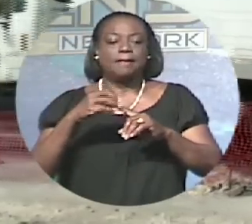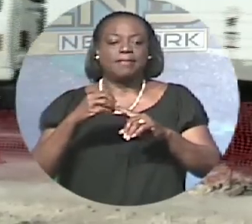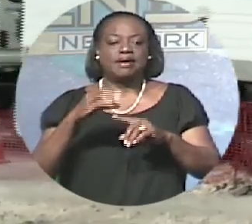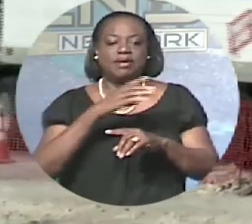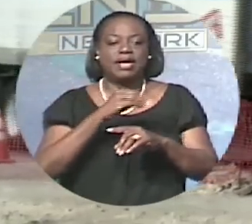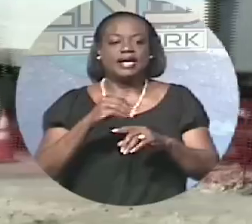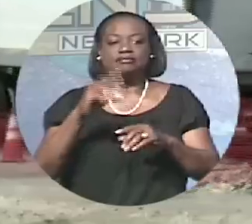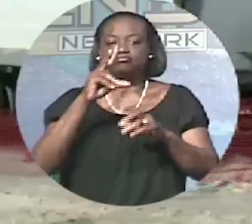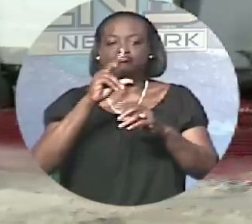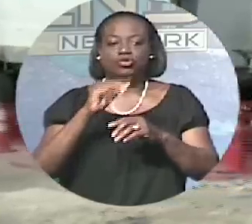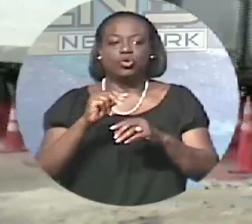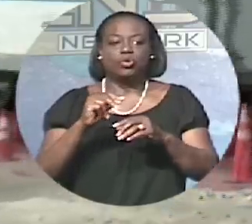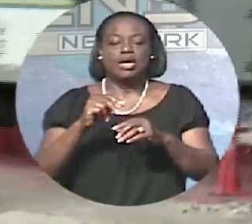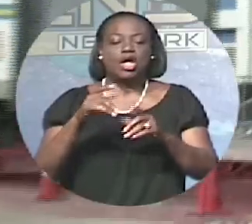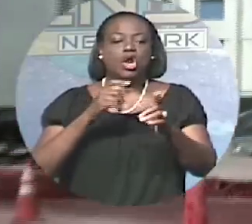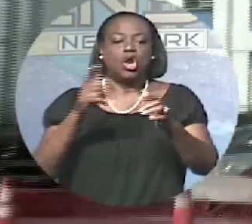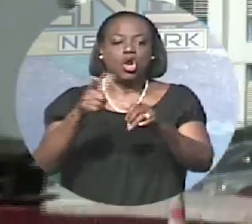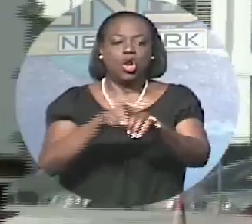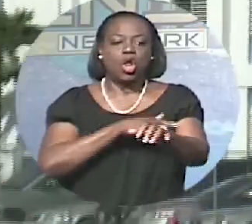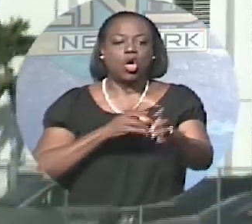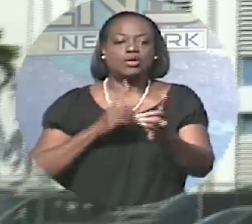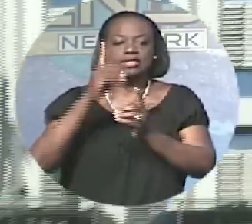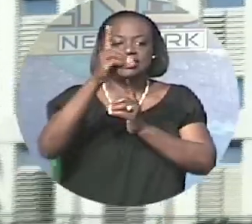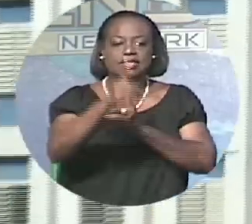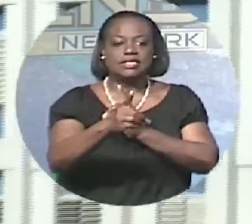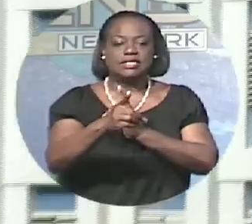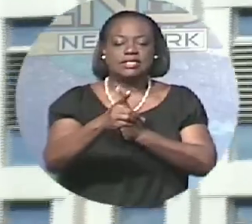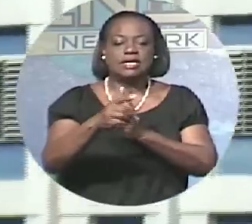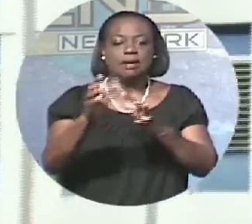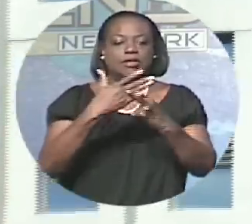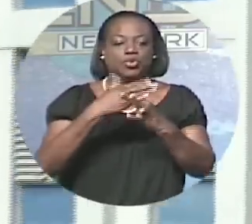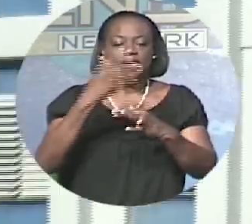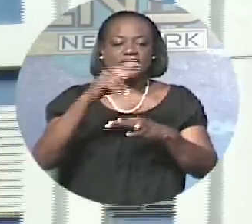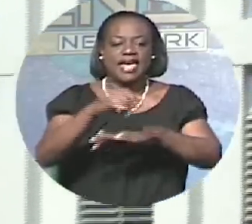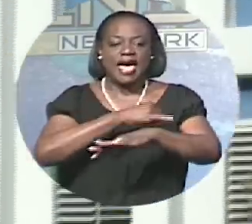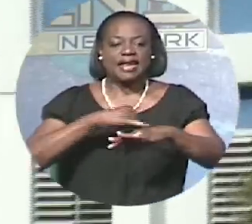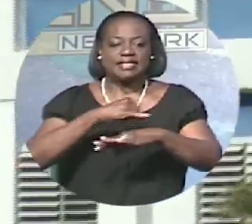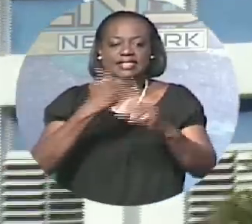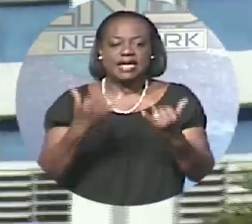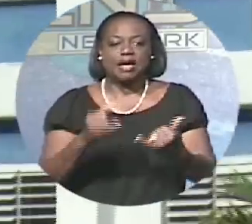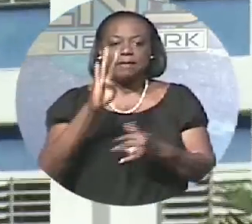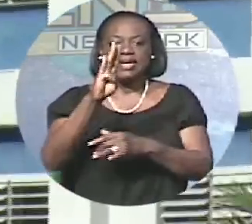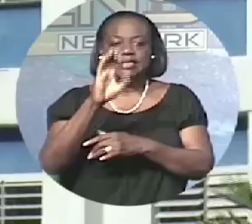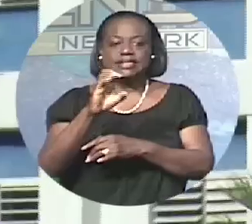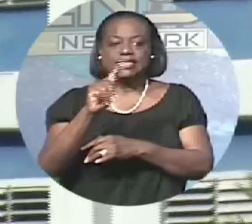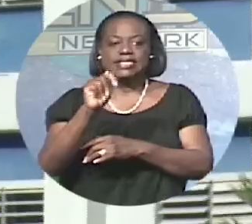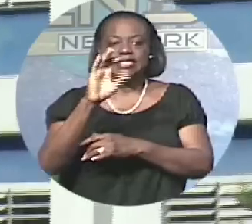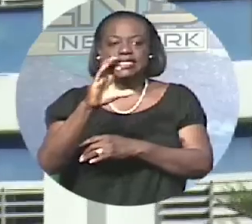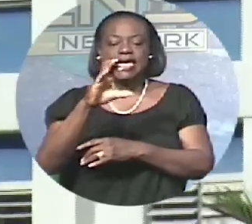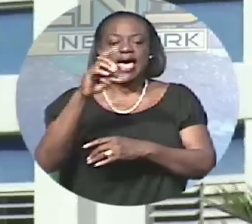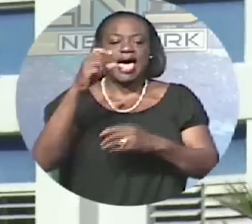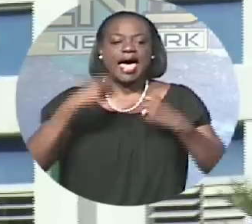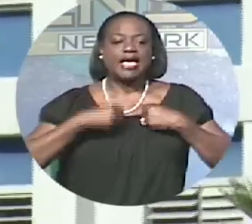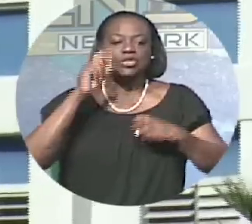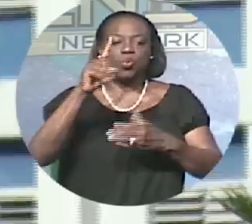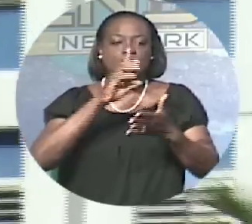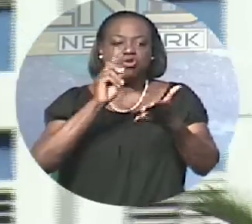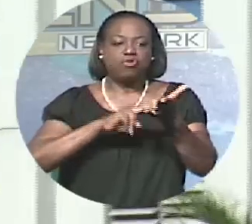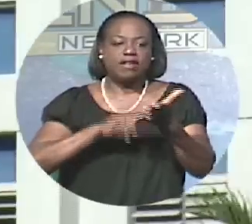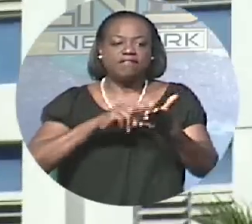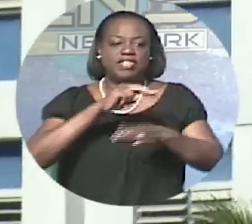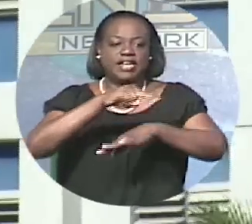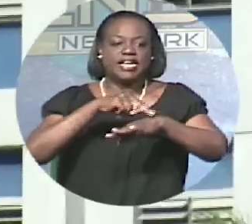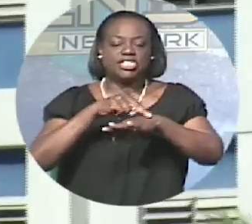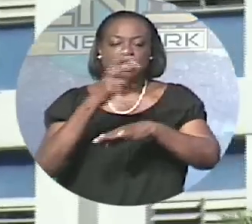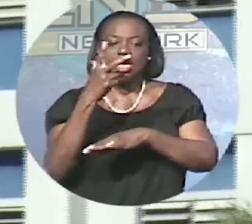for customers calling between the islands. Now he boasts BTC has one rate for the nation on mobile phones, 13